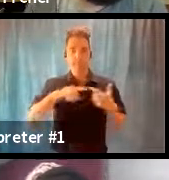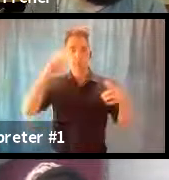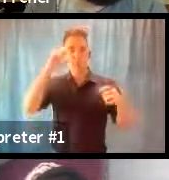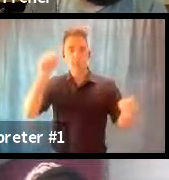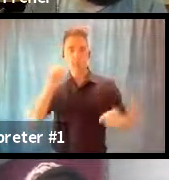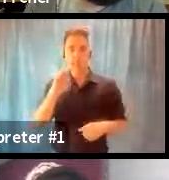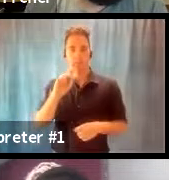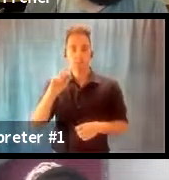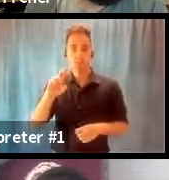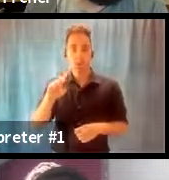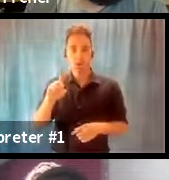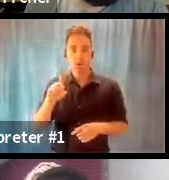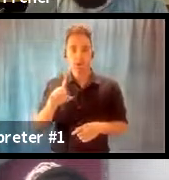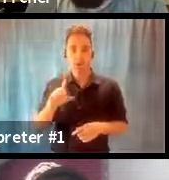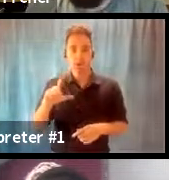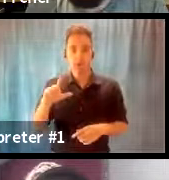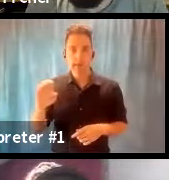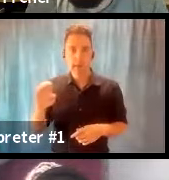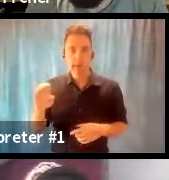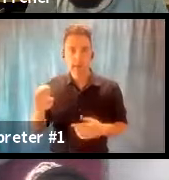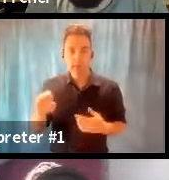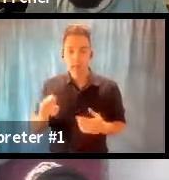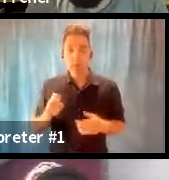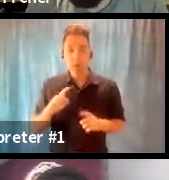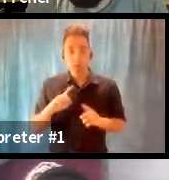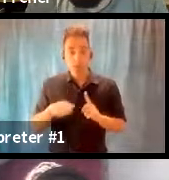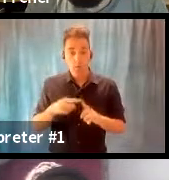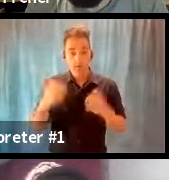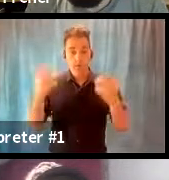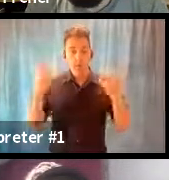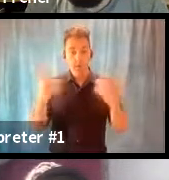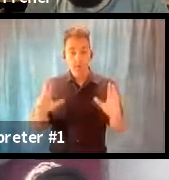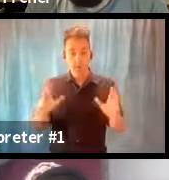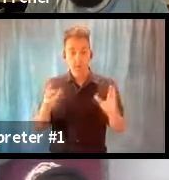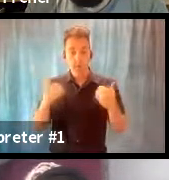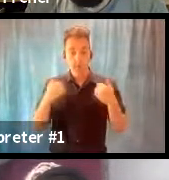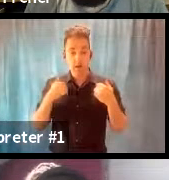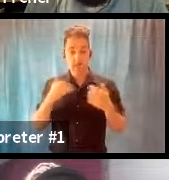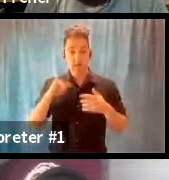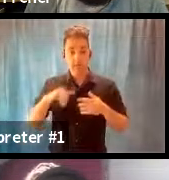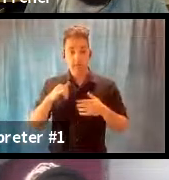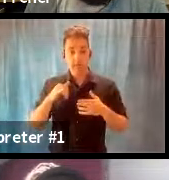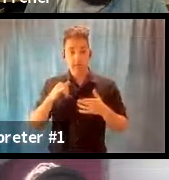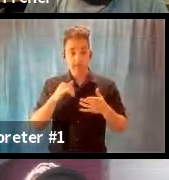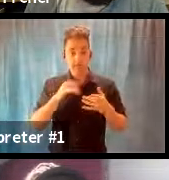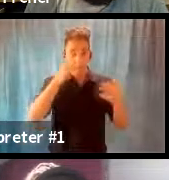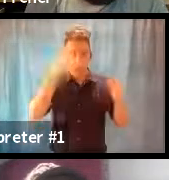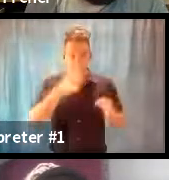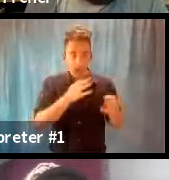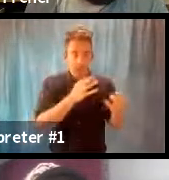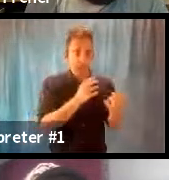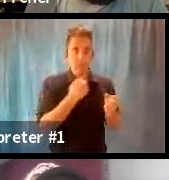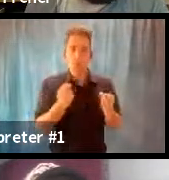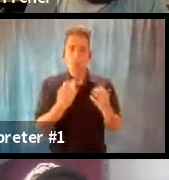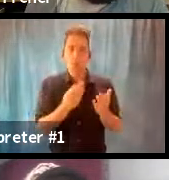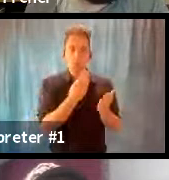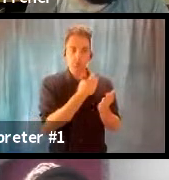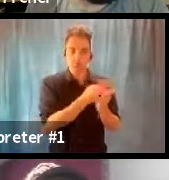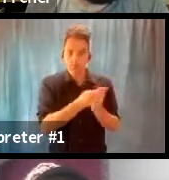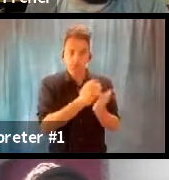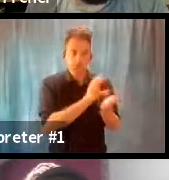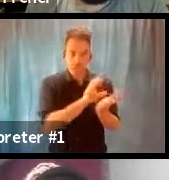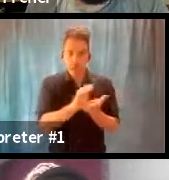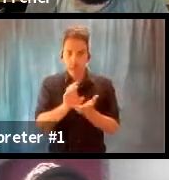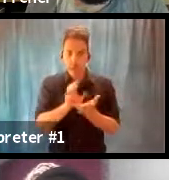the Board of E&A has recommended the appropriation, it must also be approved by the Board of Aldermen. The city